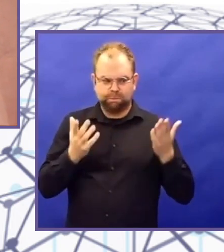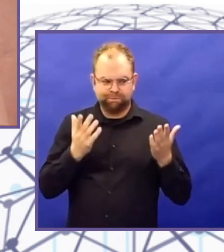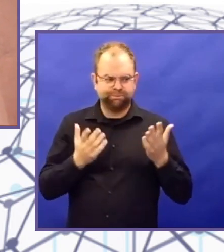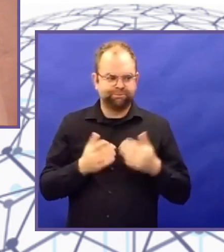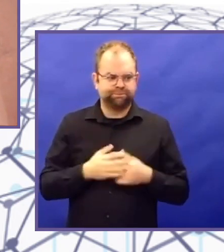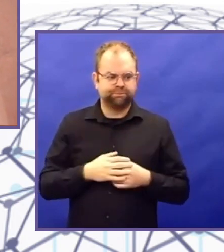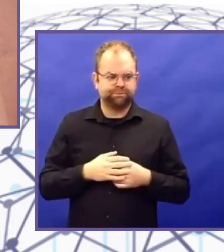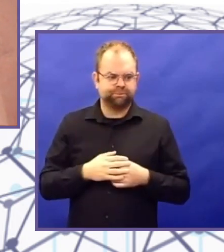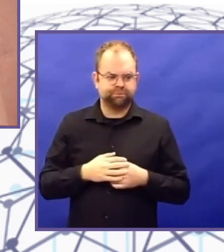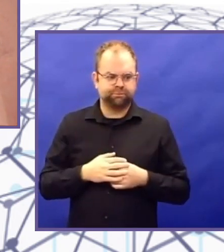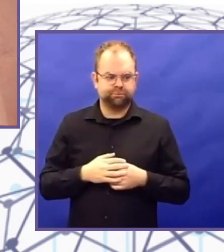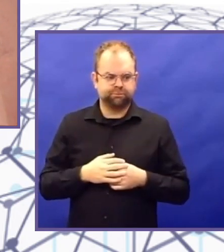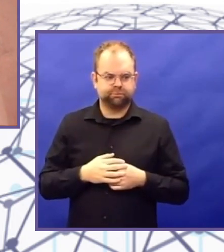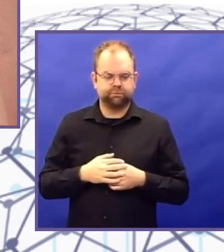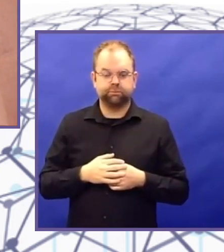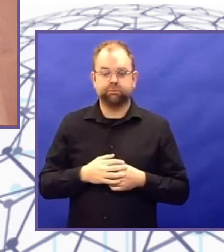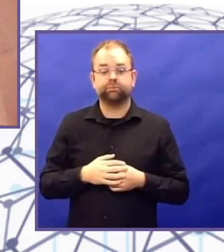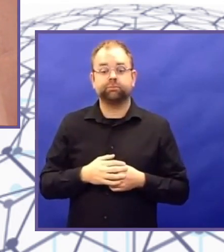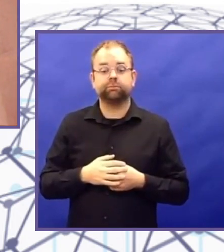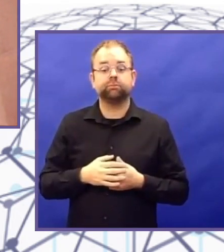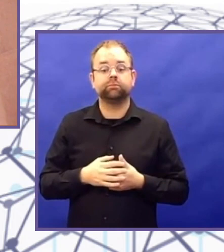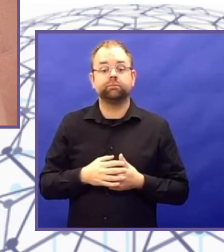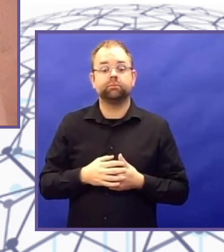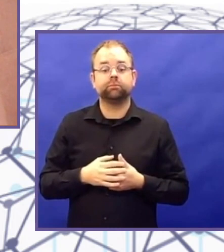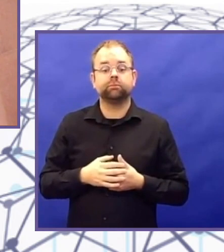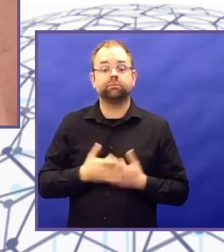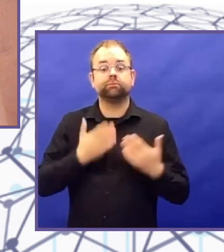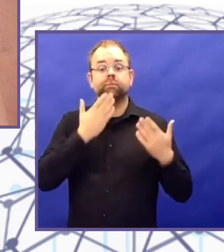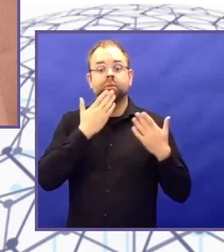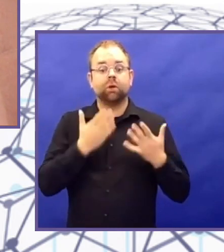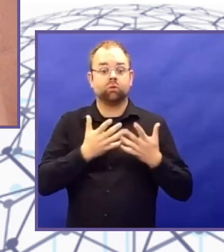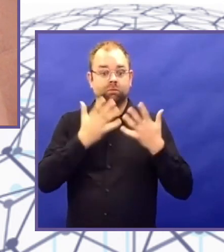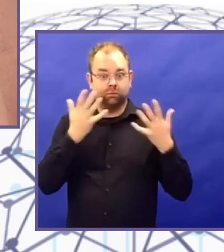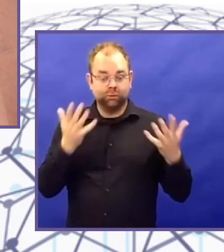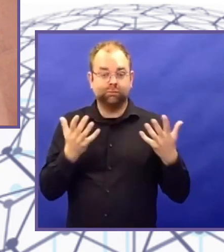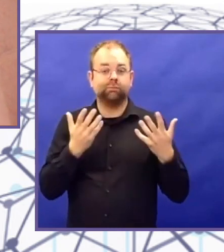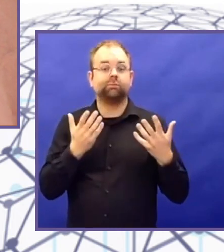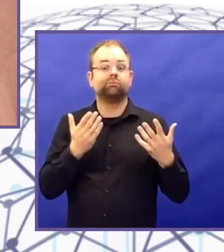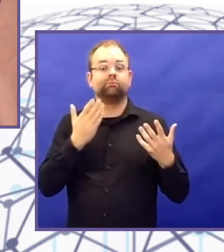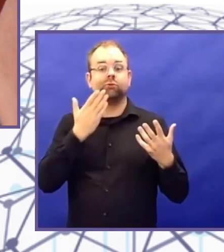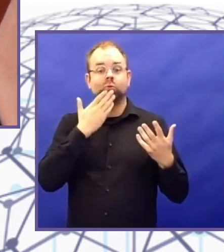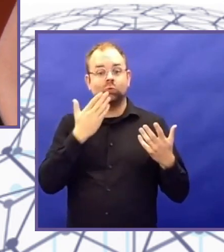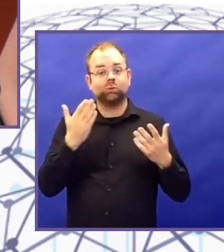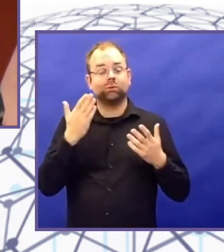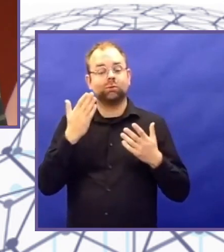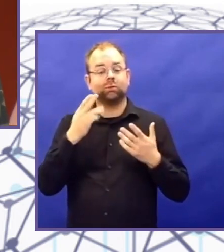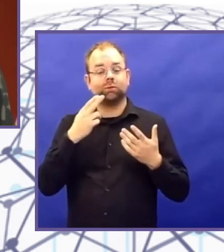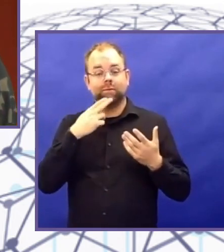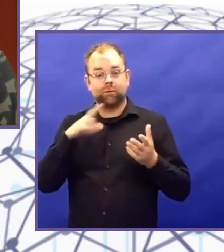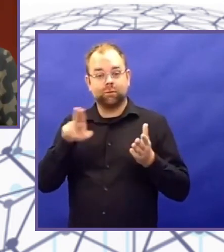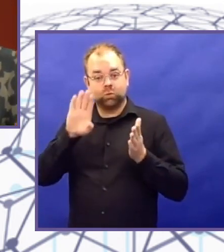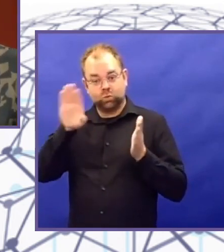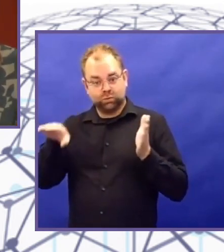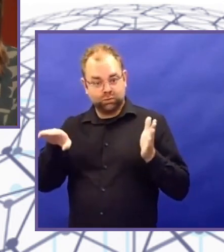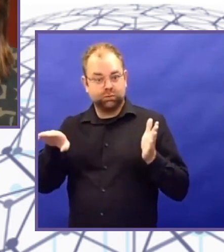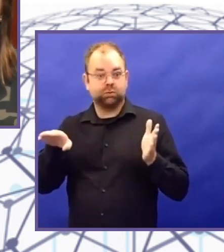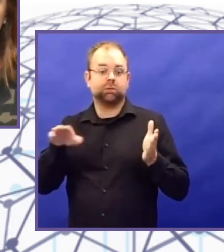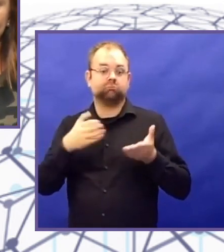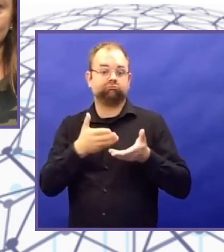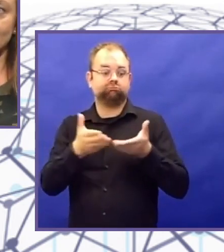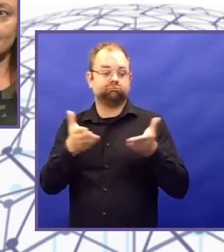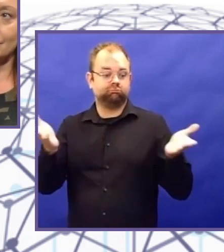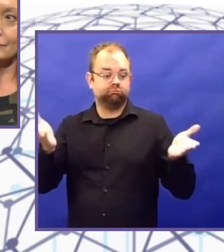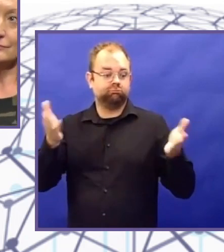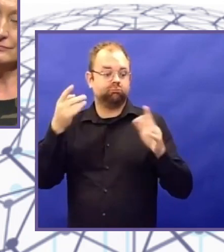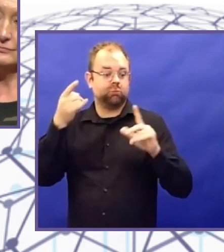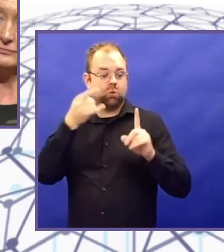bit with you. I think what I did not mention earlier was my grateful thanks to my